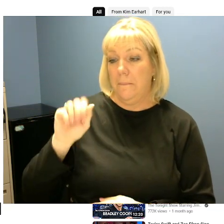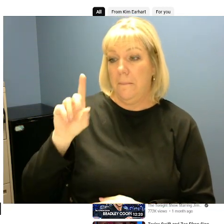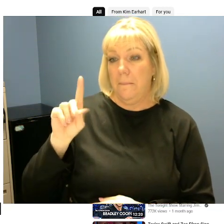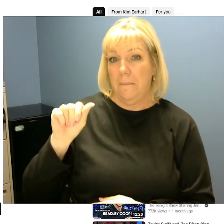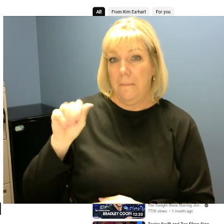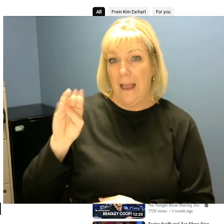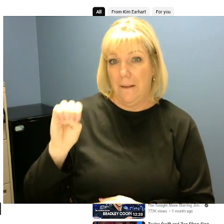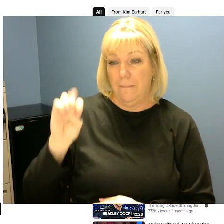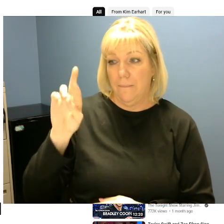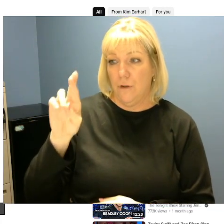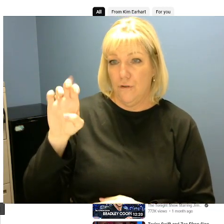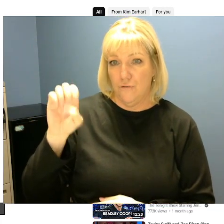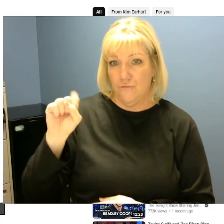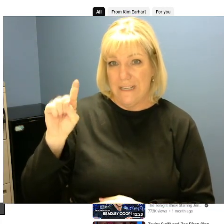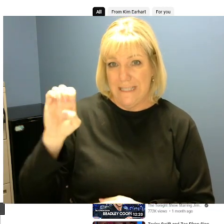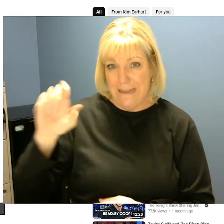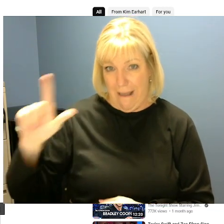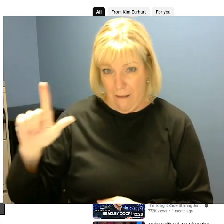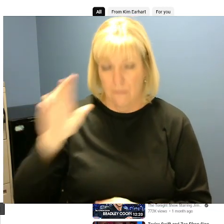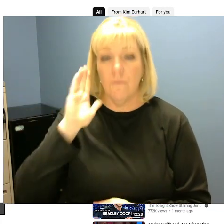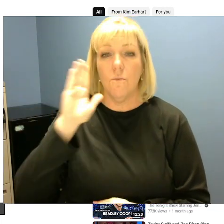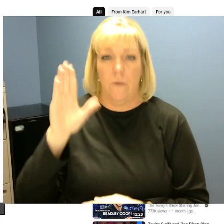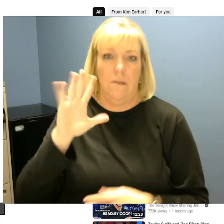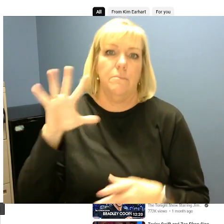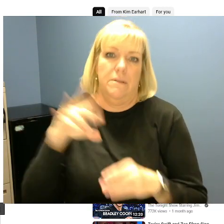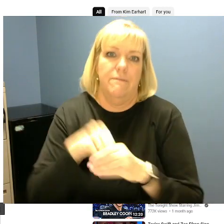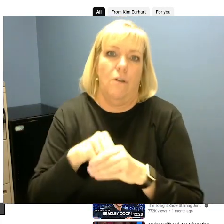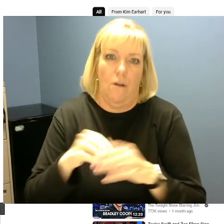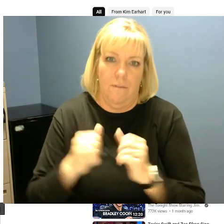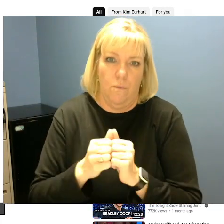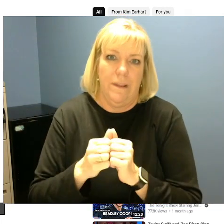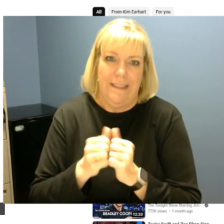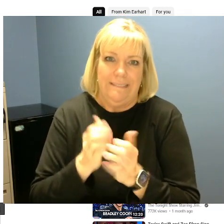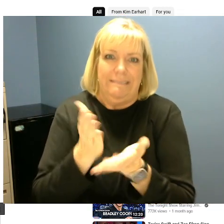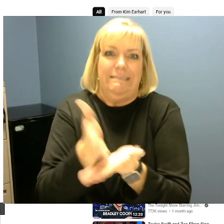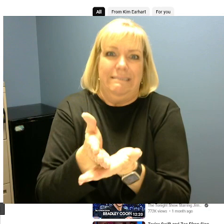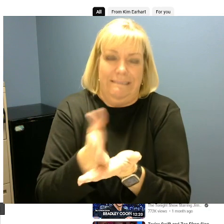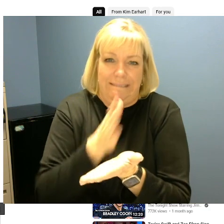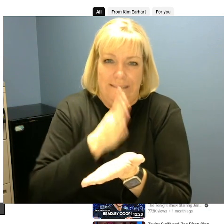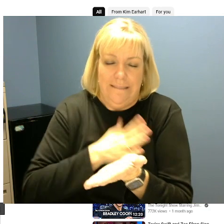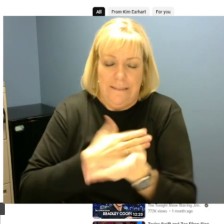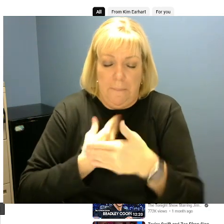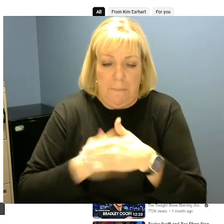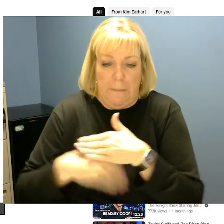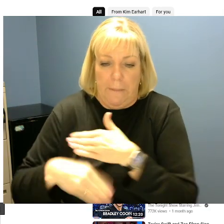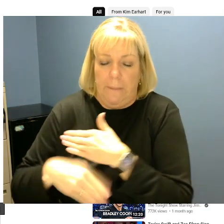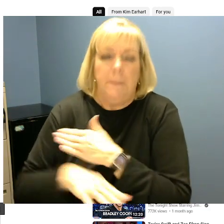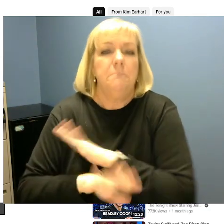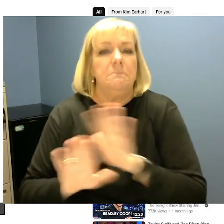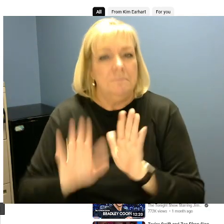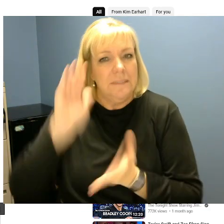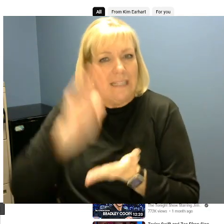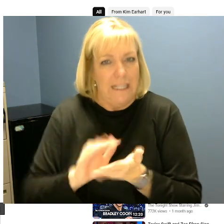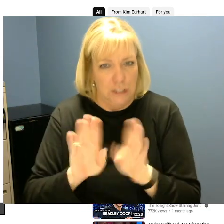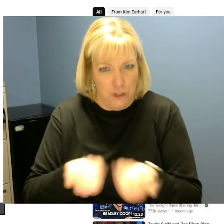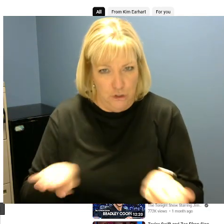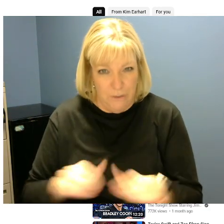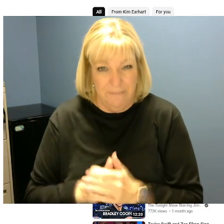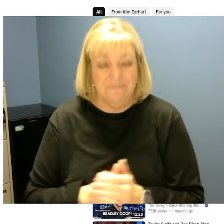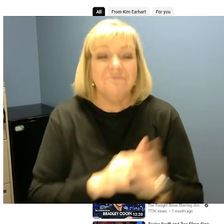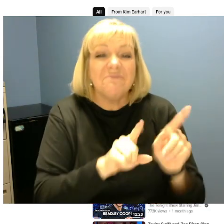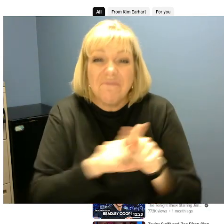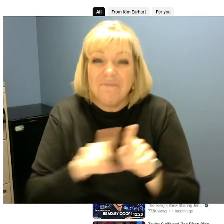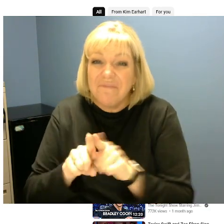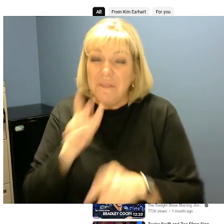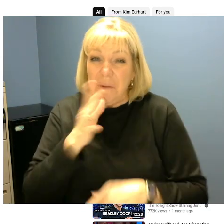attempt to limit the number of children that women have. We're going to see, though, in terms of health, we do not